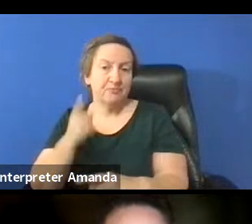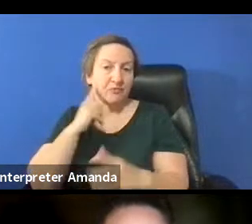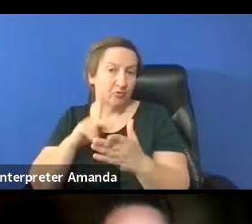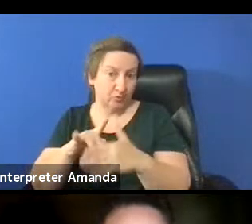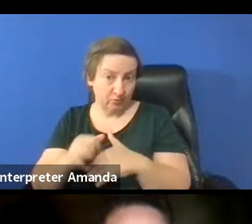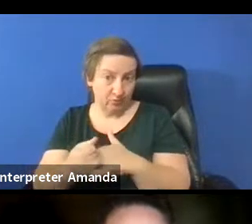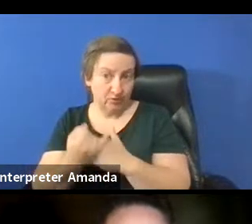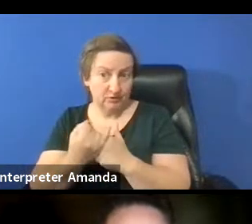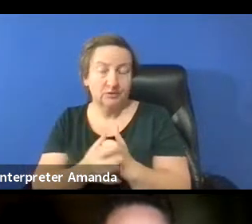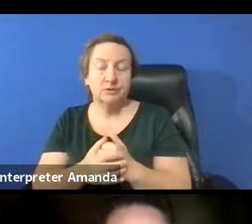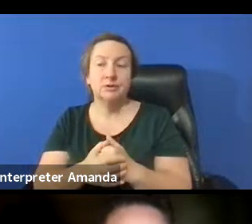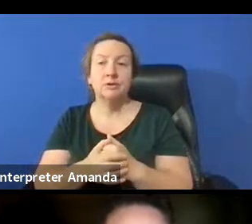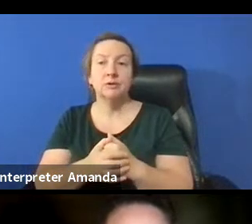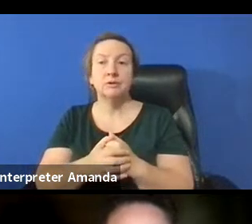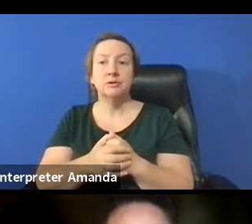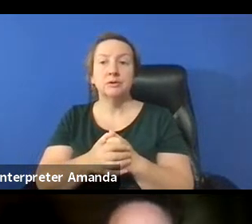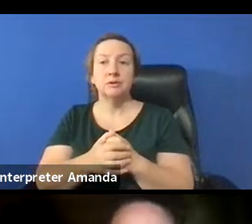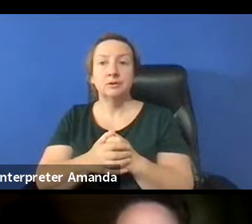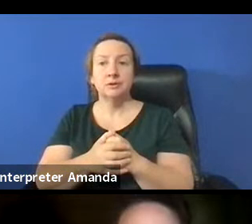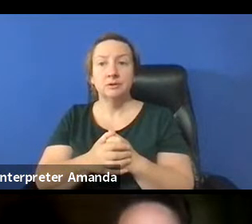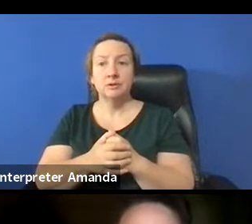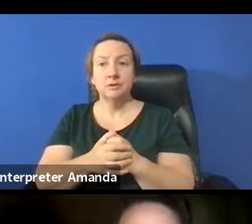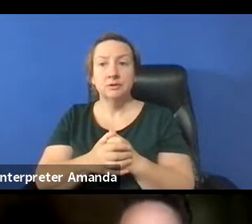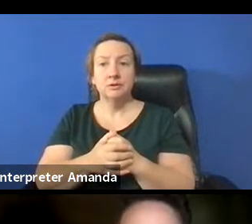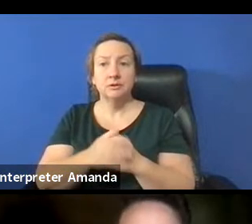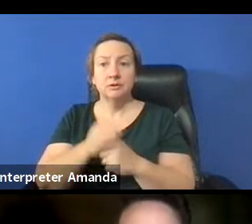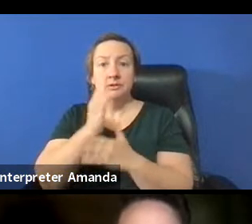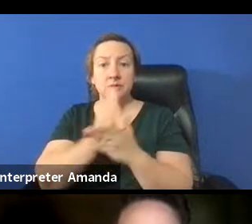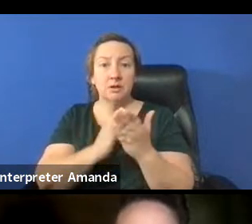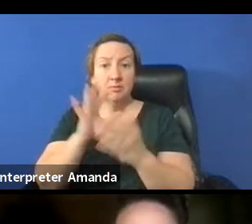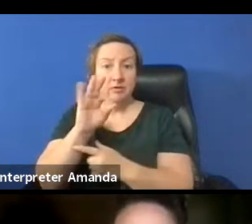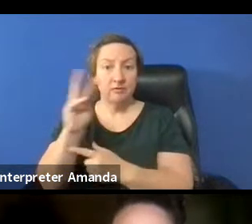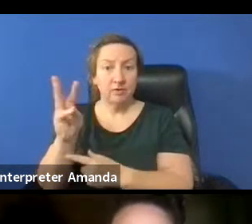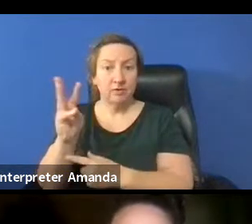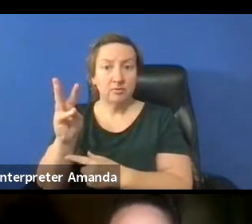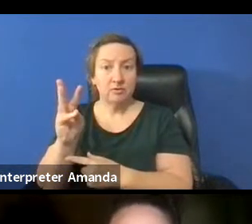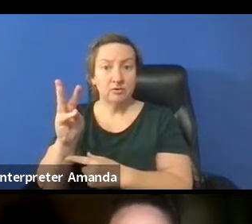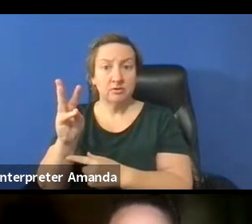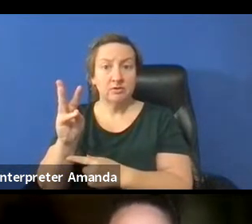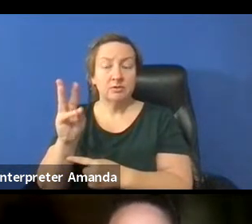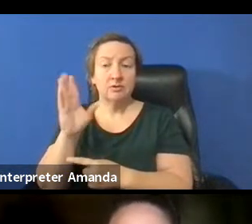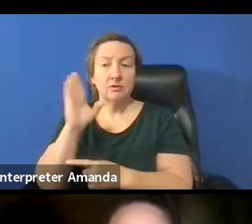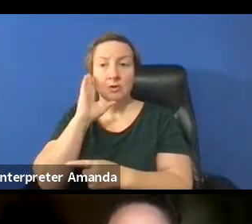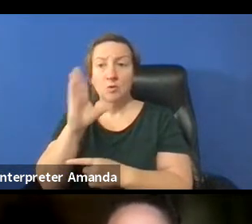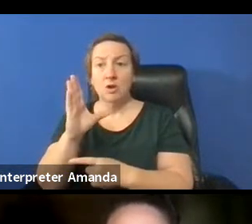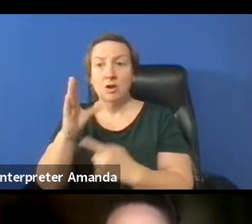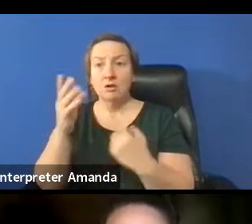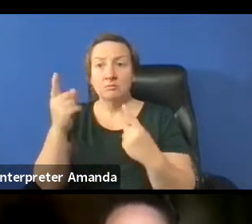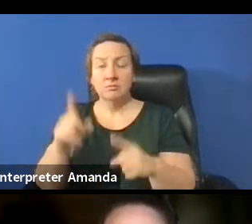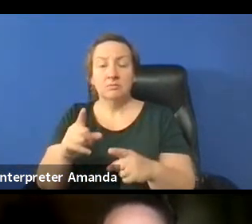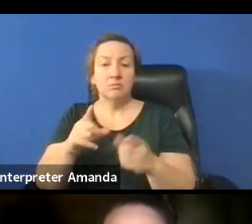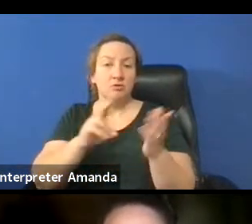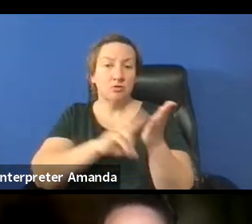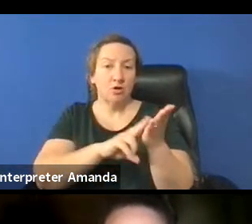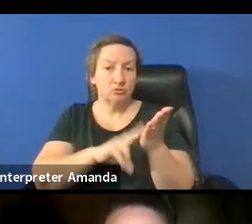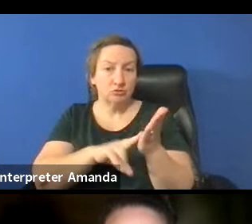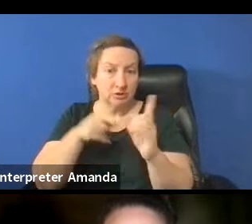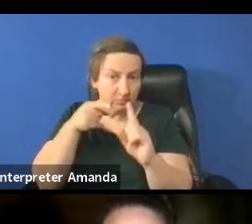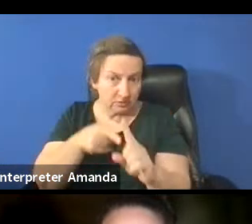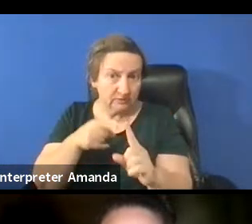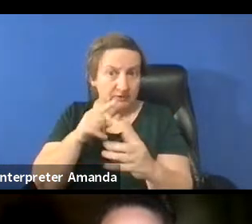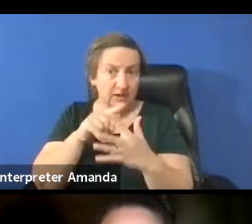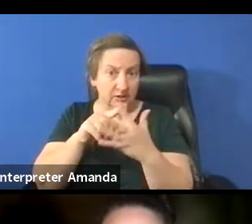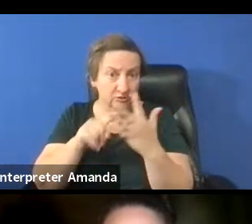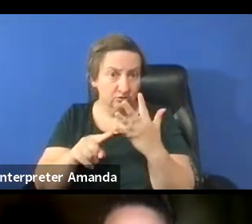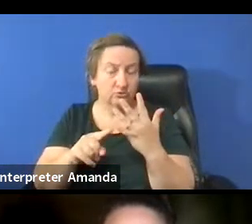project. Some of the framework will result in contract specifications